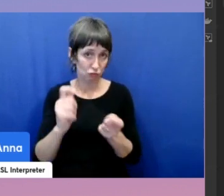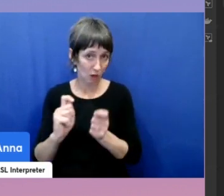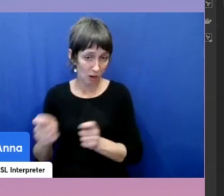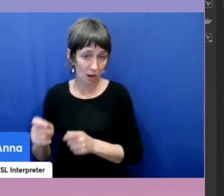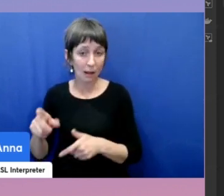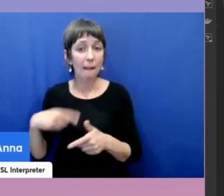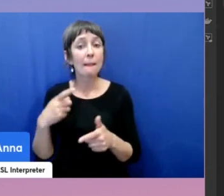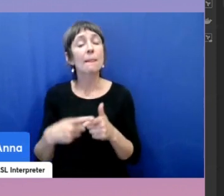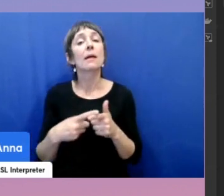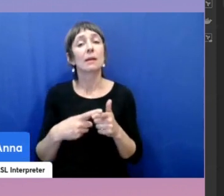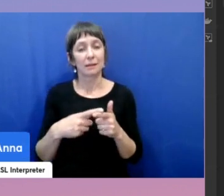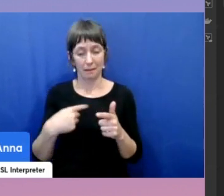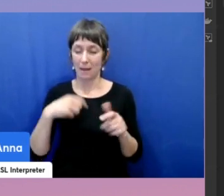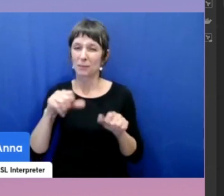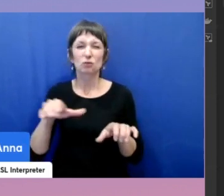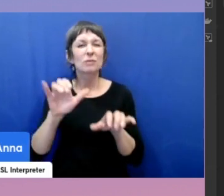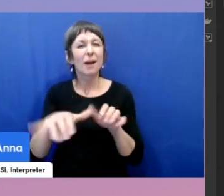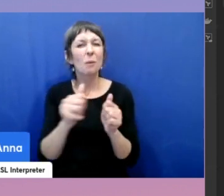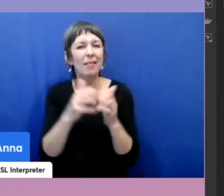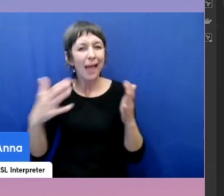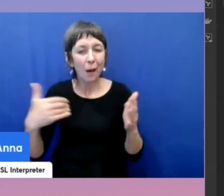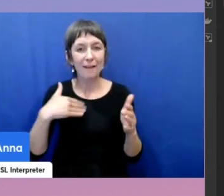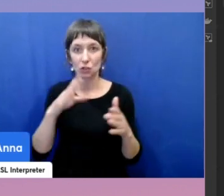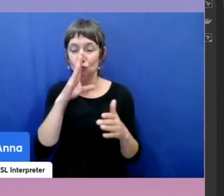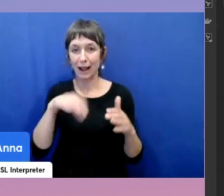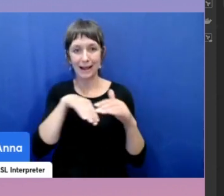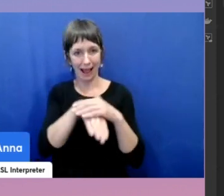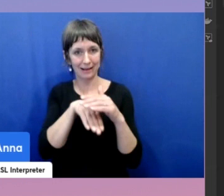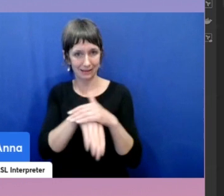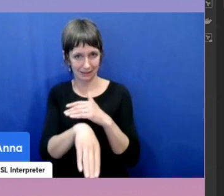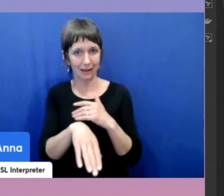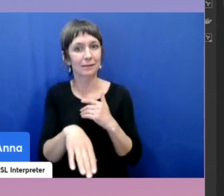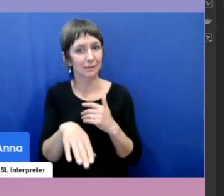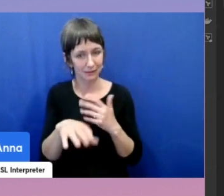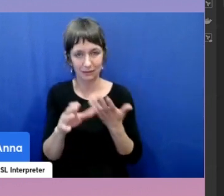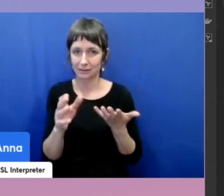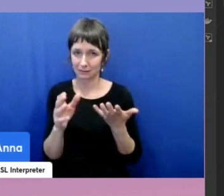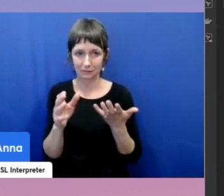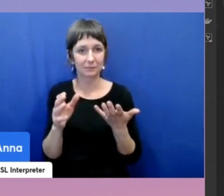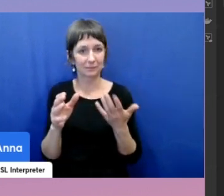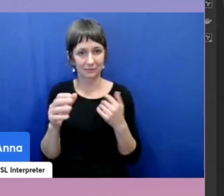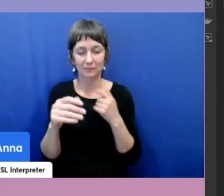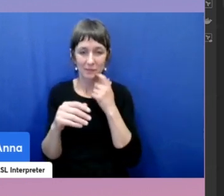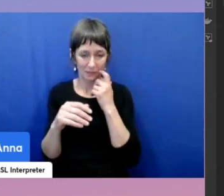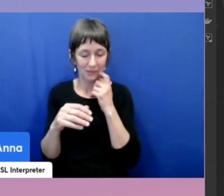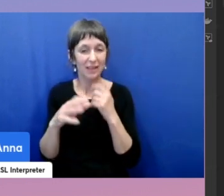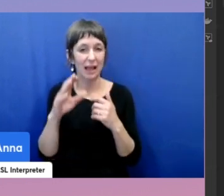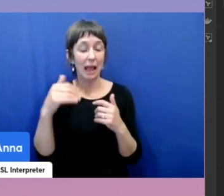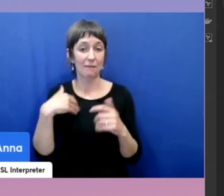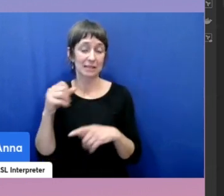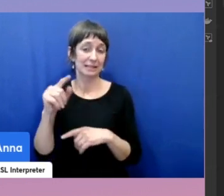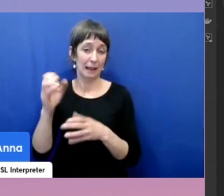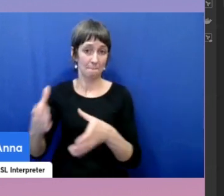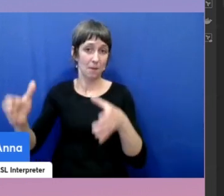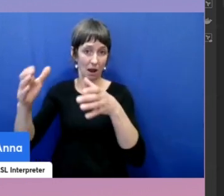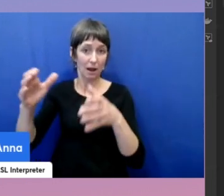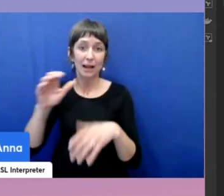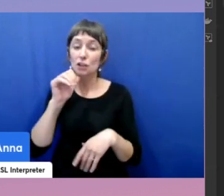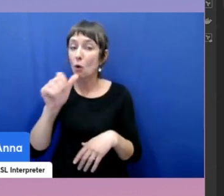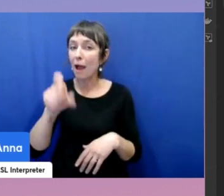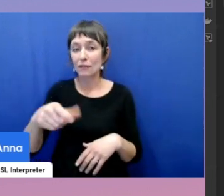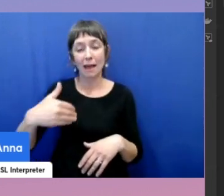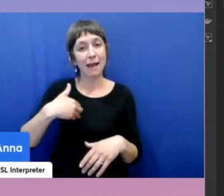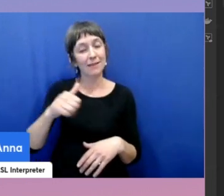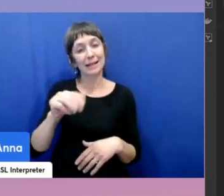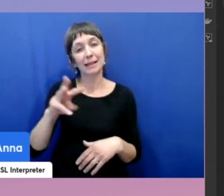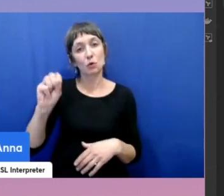I'm able to do that without having any direct access to the state file, without storing the state file in S3 bucket, and without having any AWS credentials stored